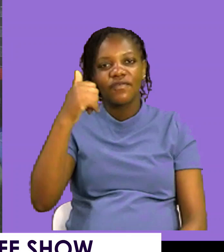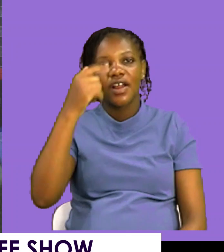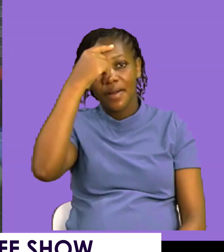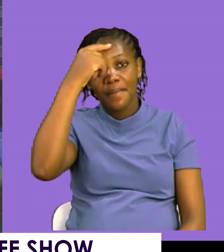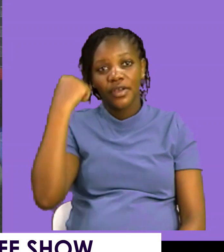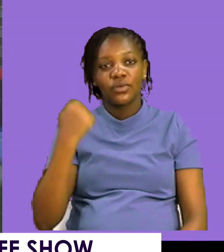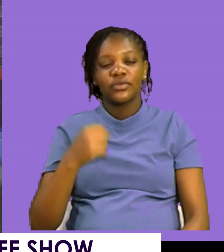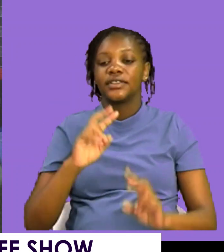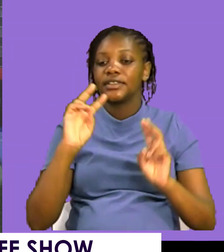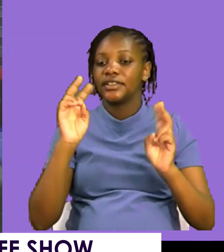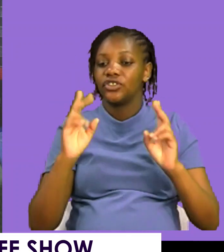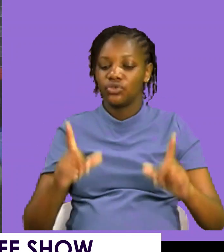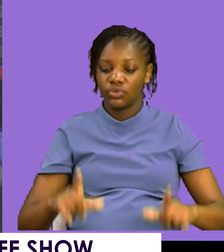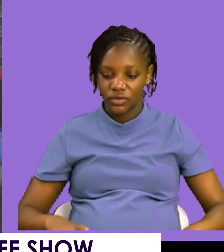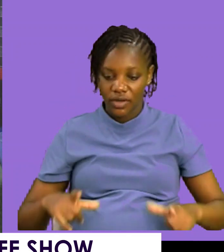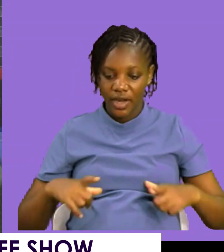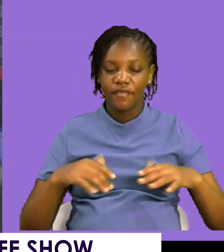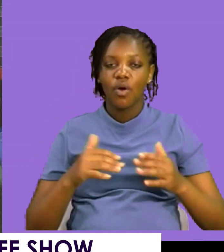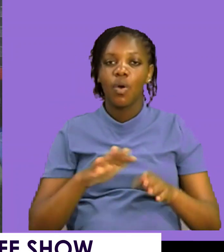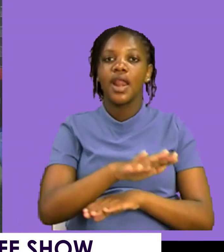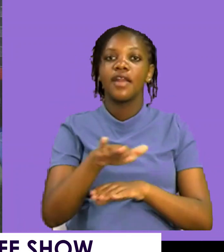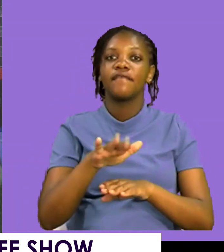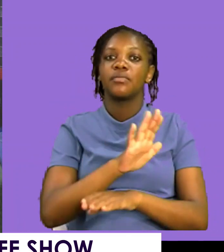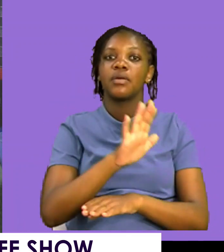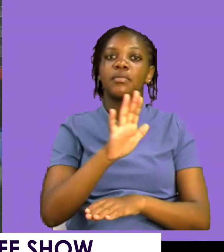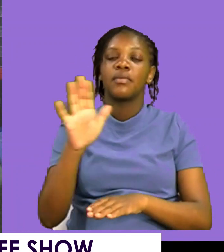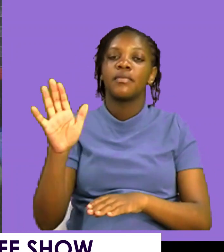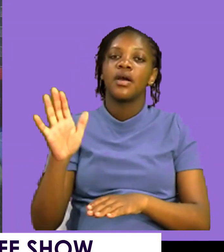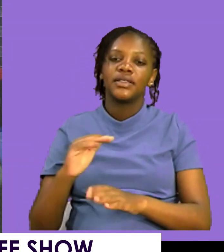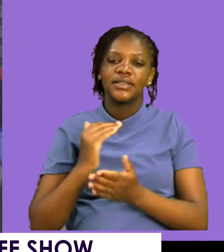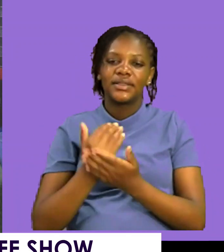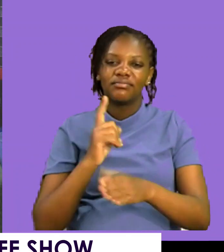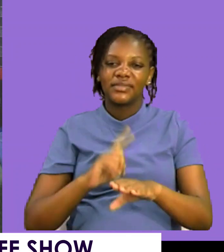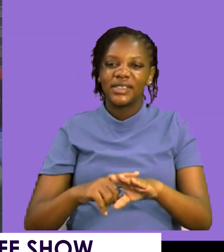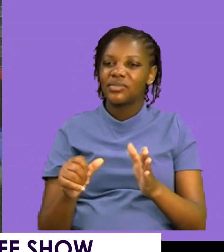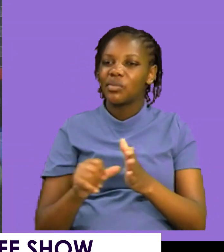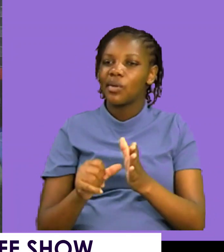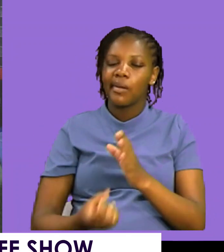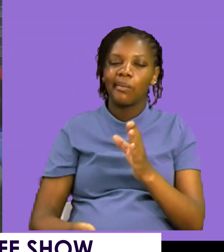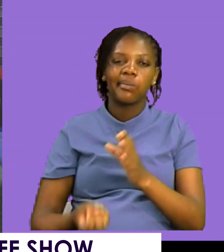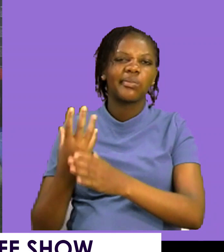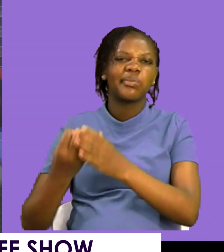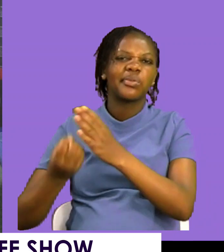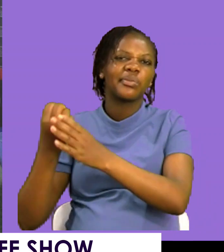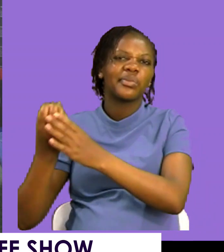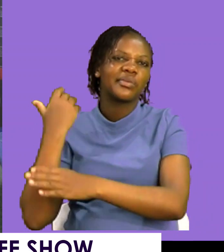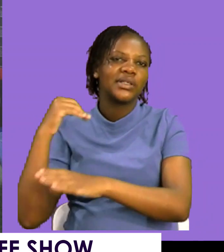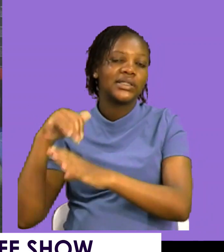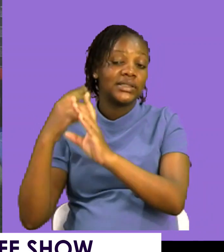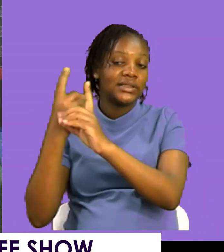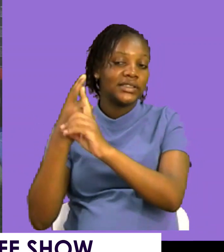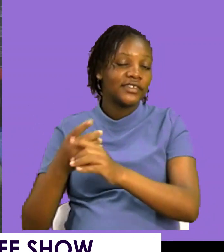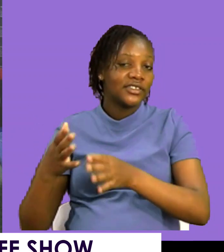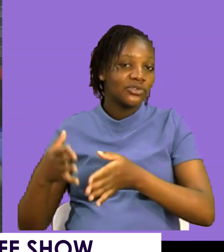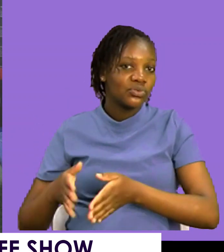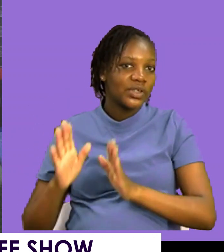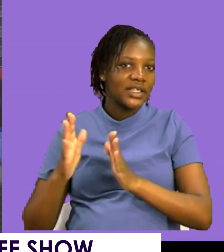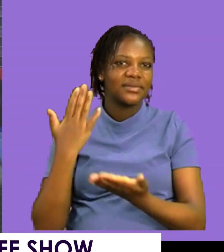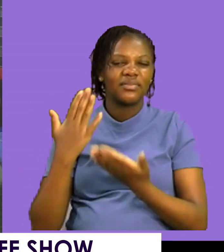issues of life, your environments will want to create noise, and noise comes in many ways. Noise comes